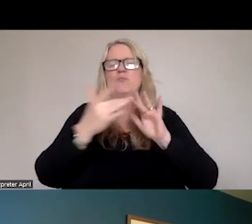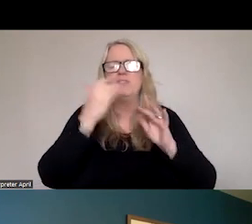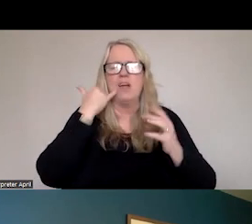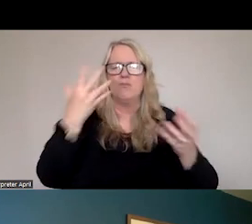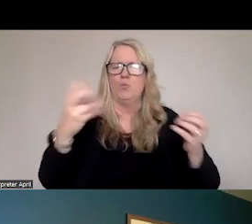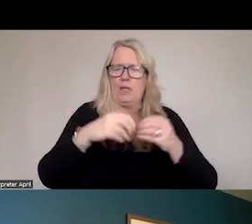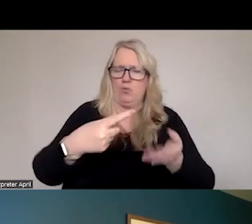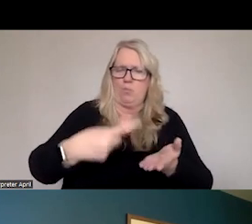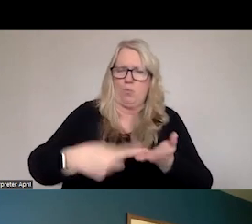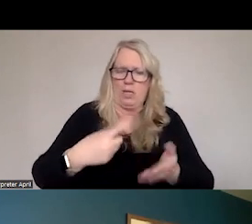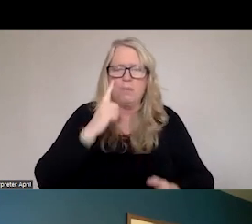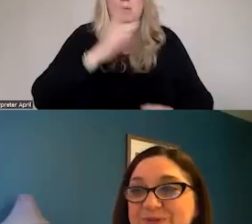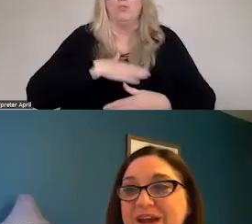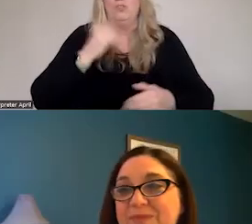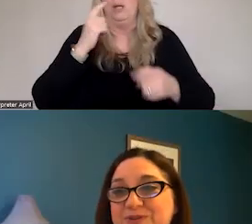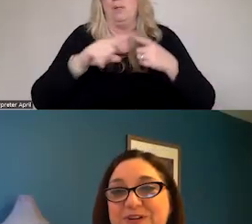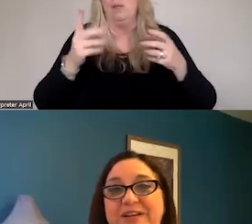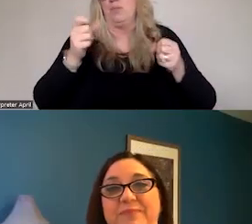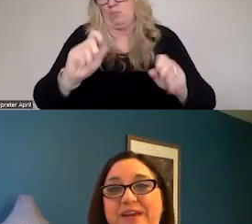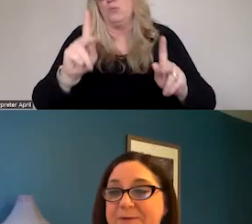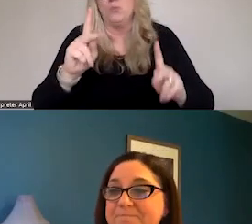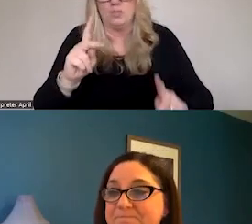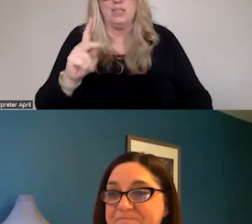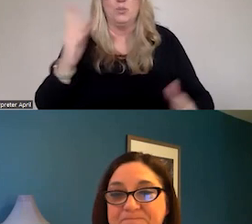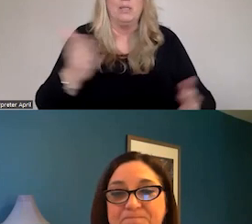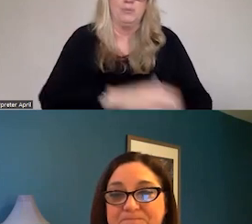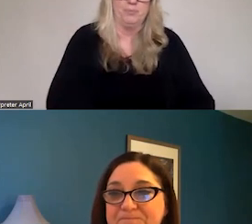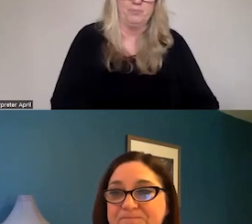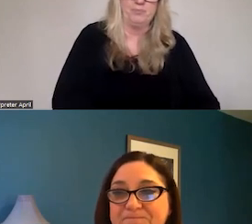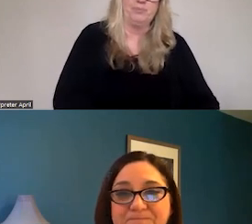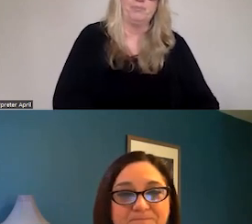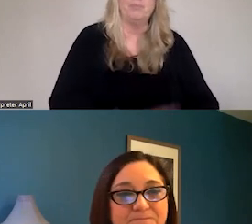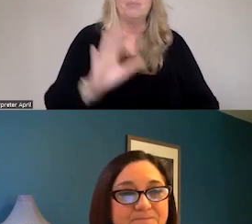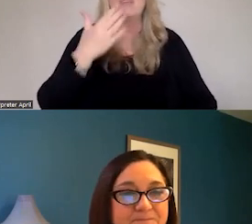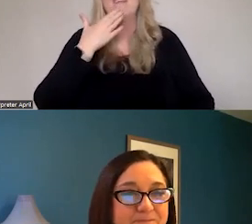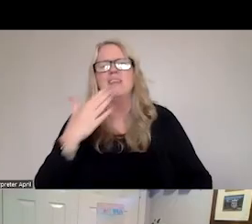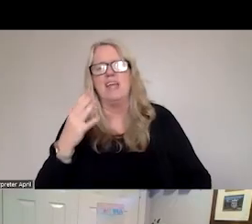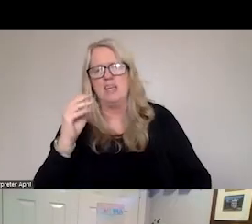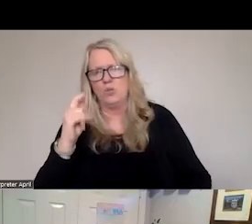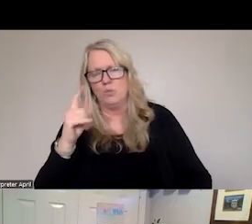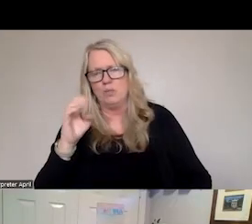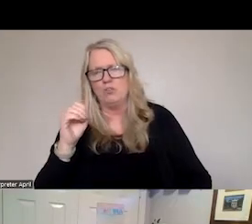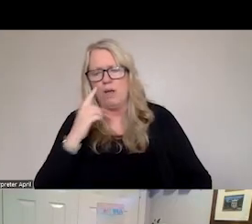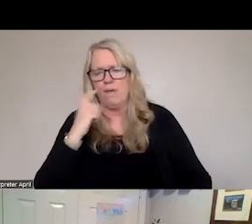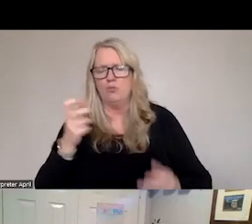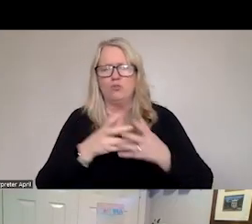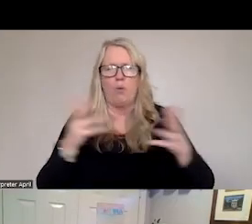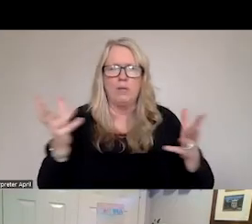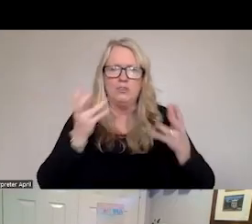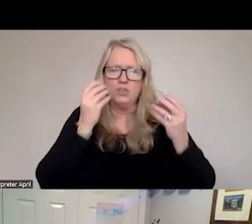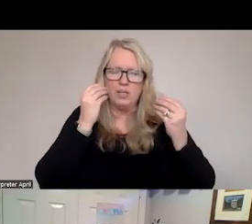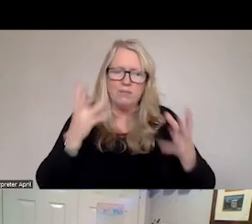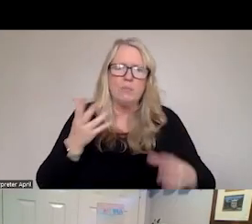more. I appreciate being the opportunity to be here. Well, thank you, Michelle. And again, so much information